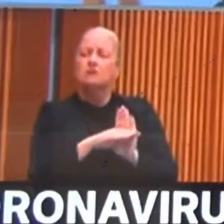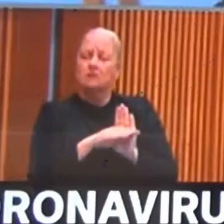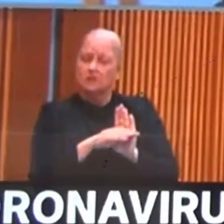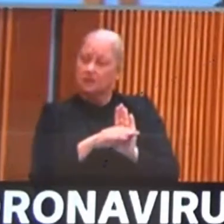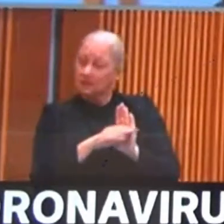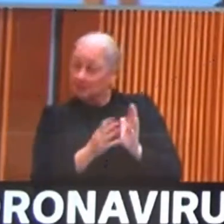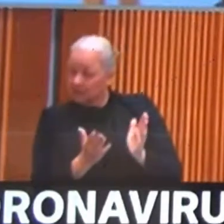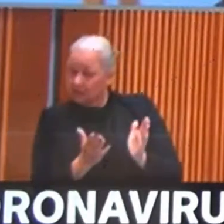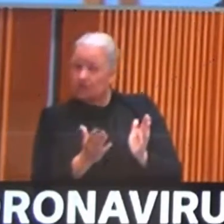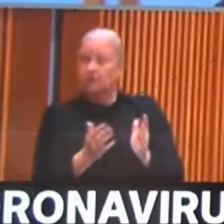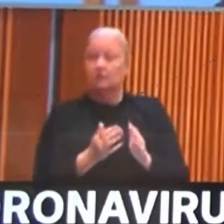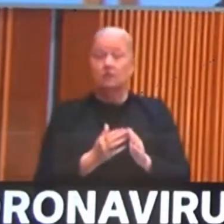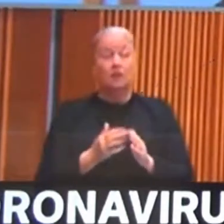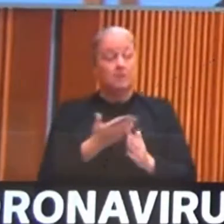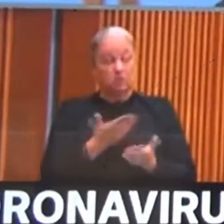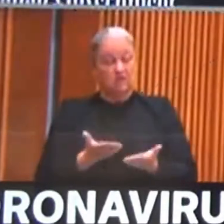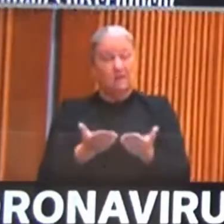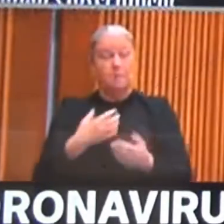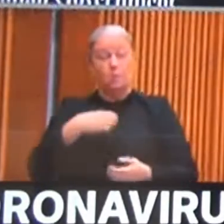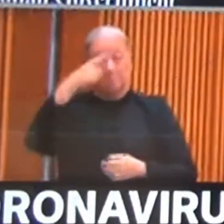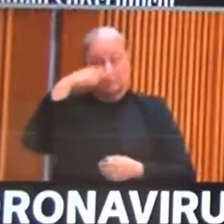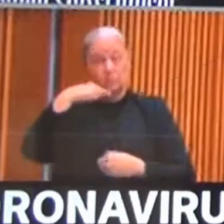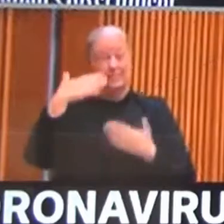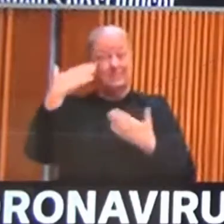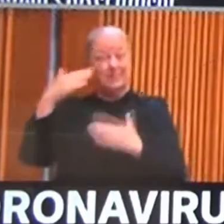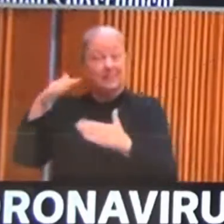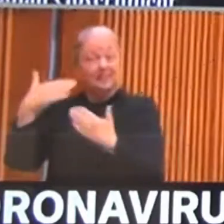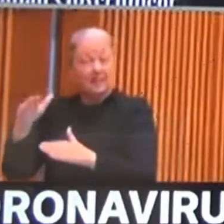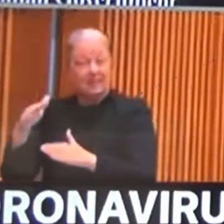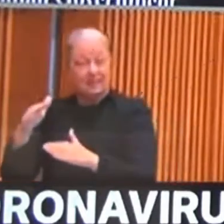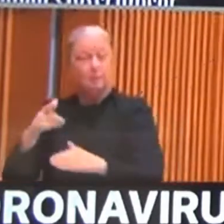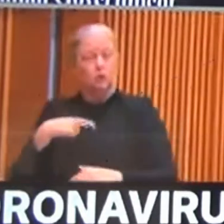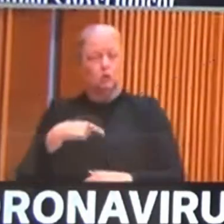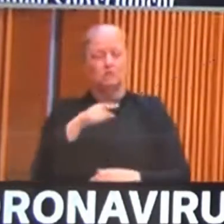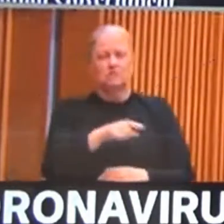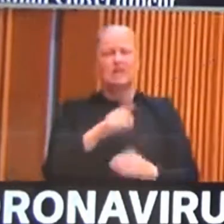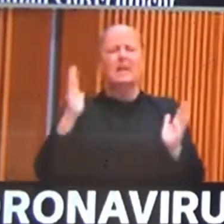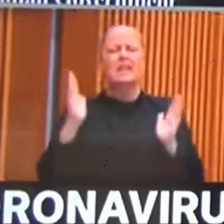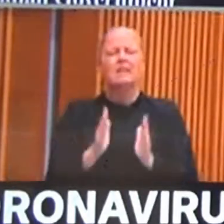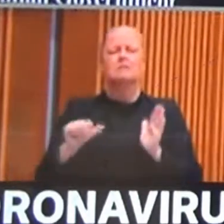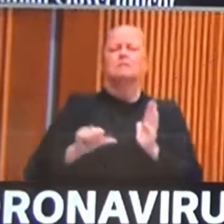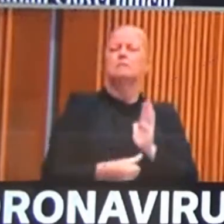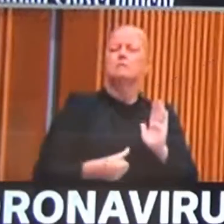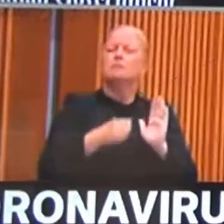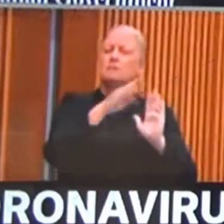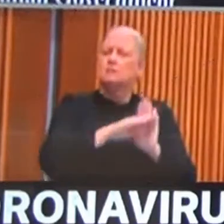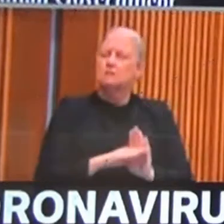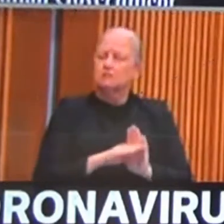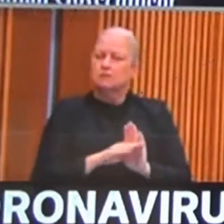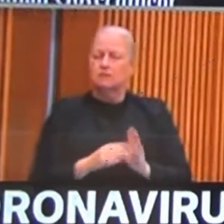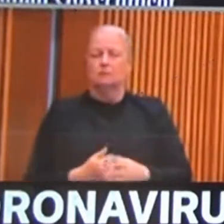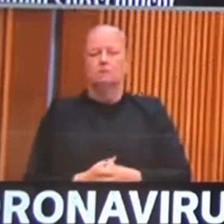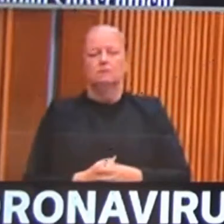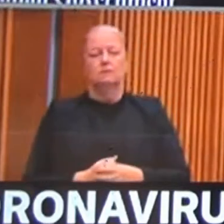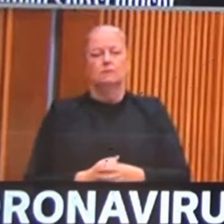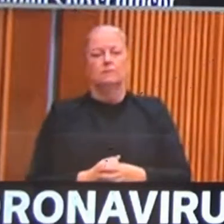we just need to let more people die to have the rest of the community less restricted? With respect, I don't think that's an